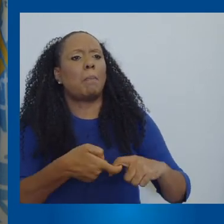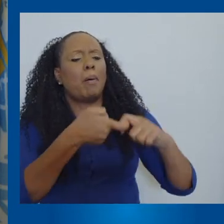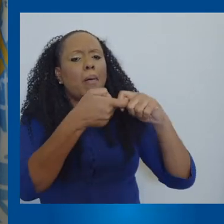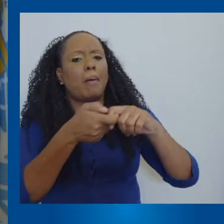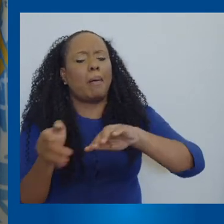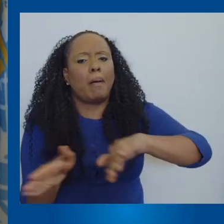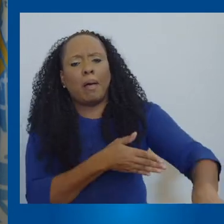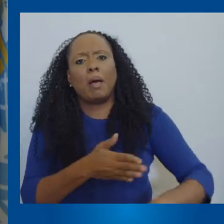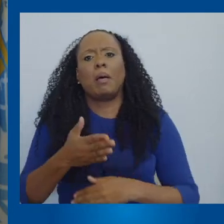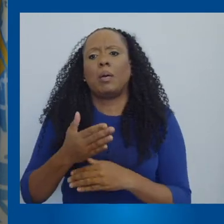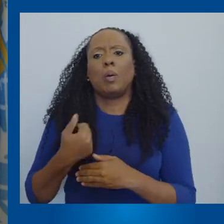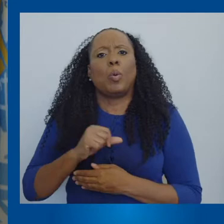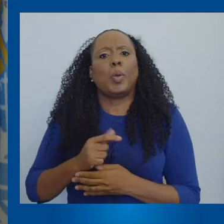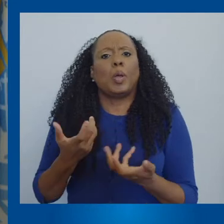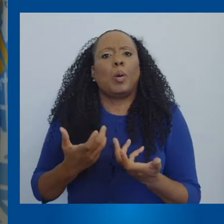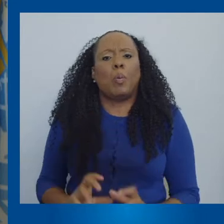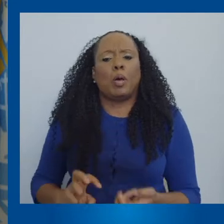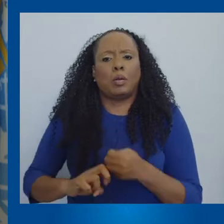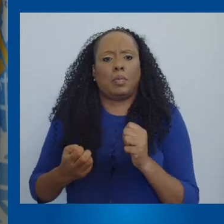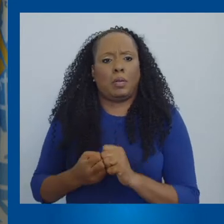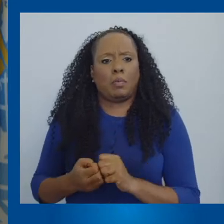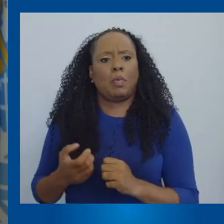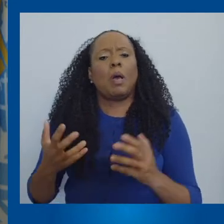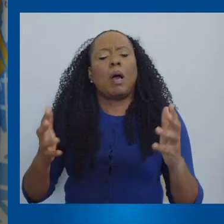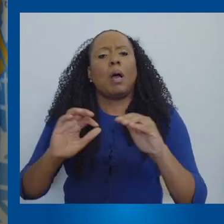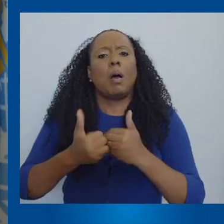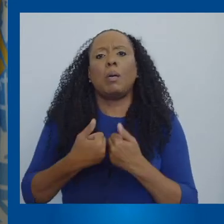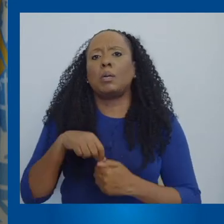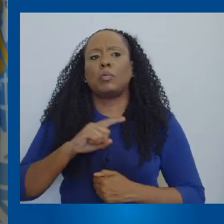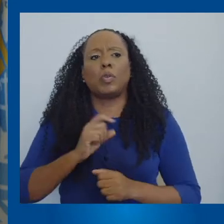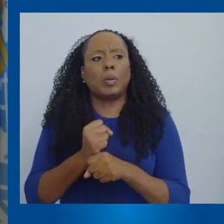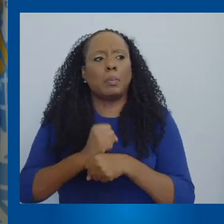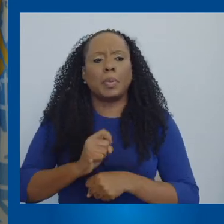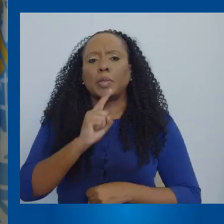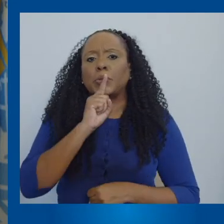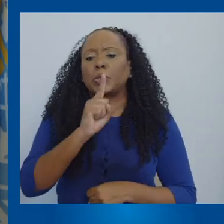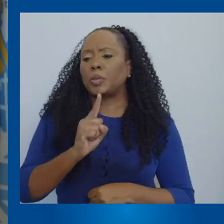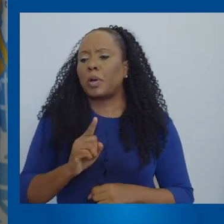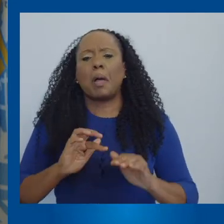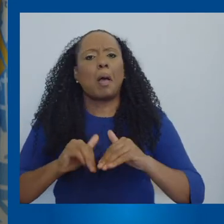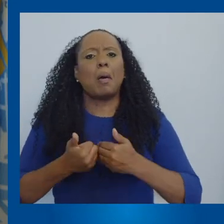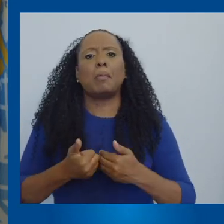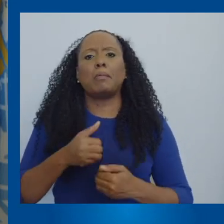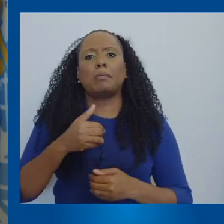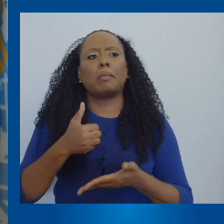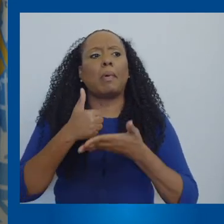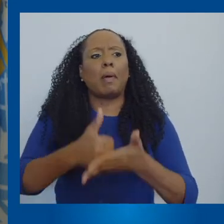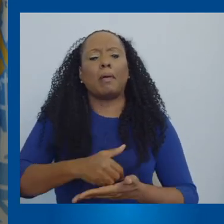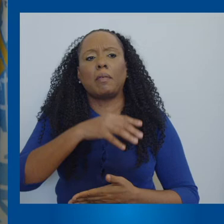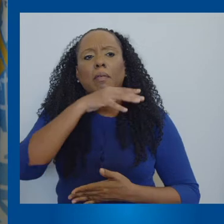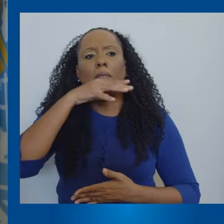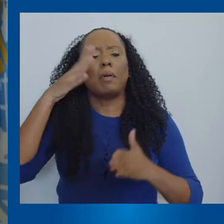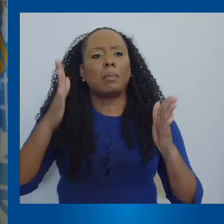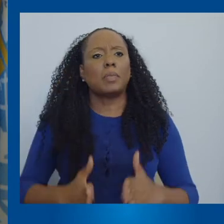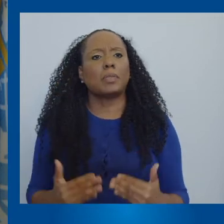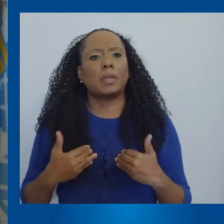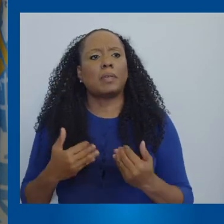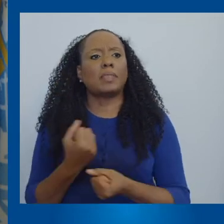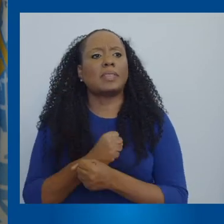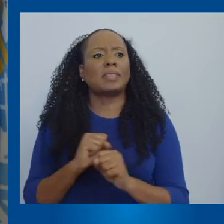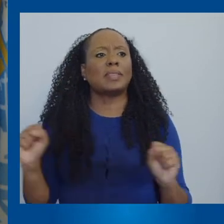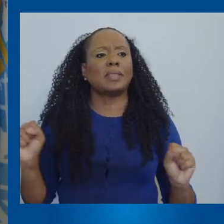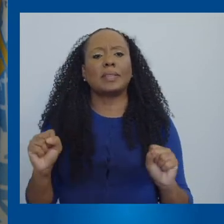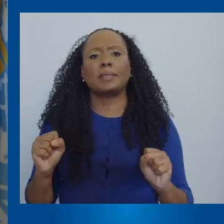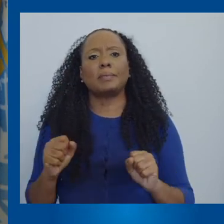not dependent on constant chemical inflows? How do we help farmers make those transitions in a safe and sustainable